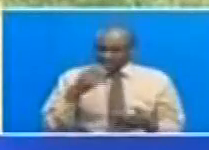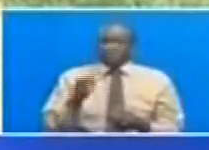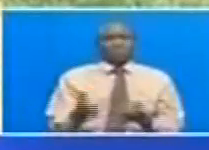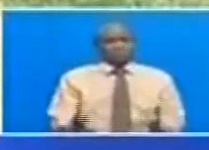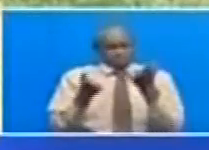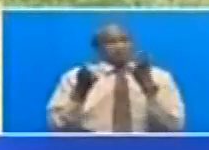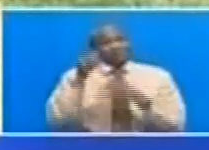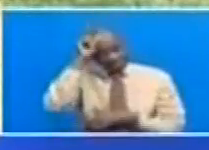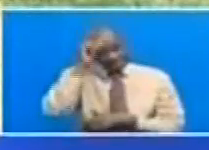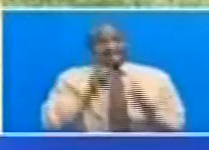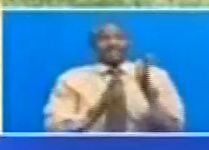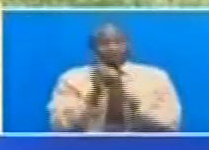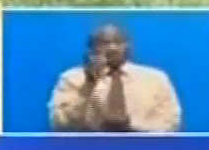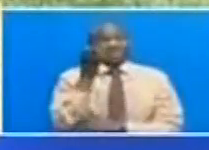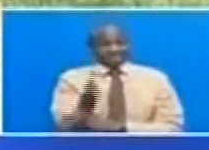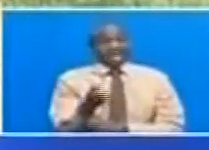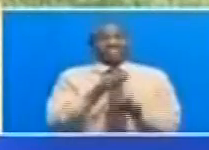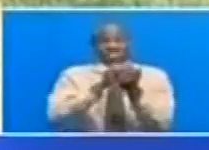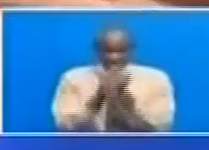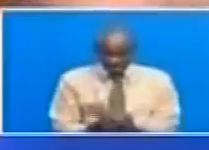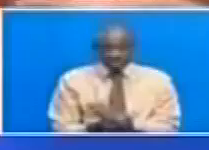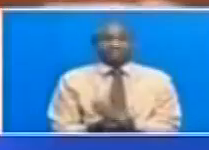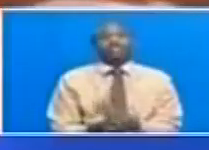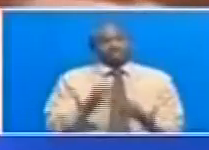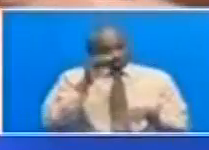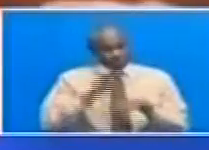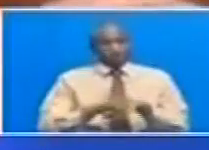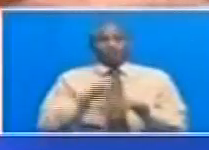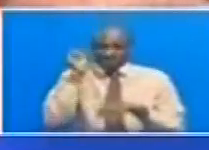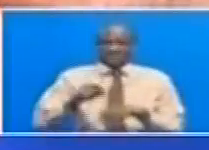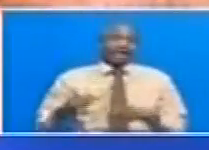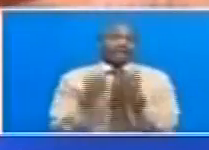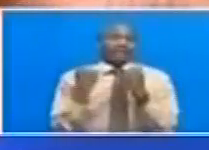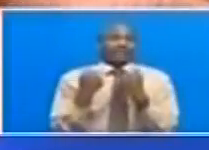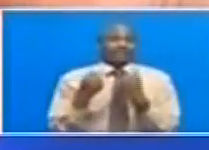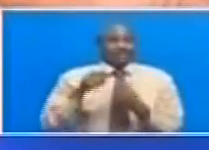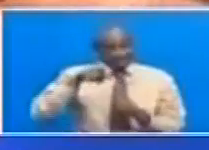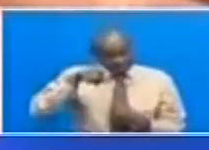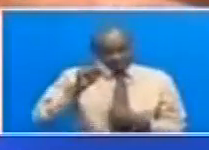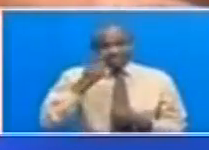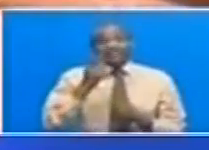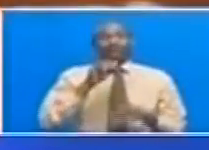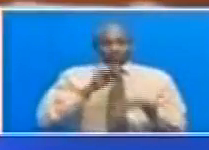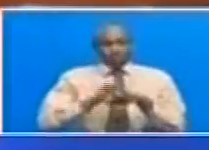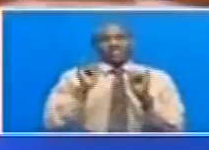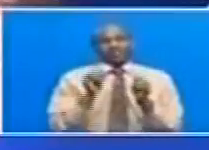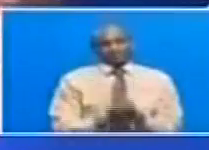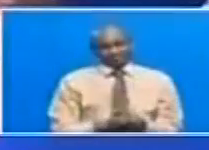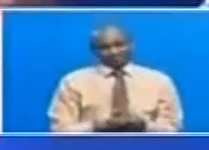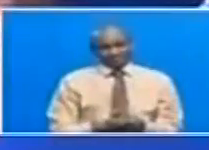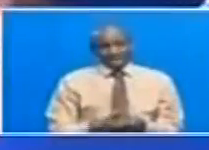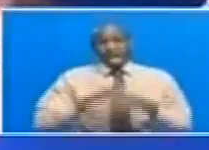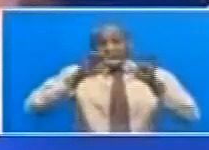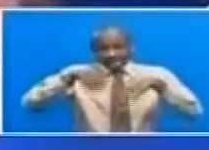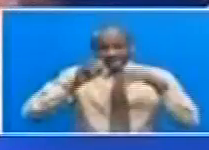village and development. Change, as they say, is inevitable and is as good as new. In